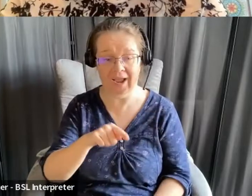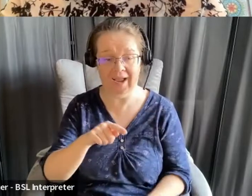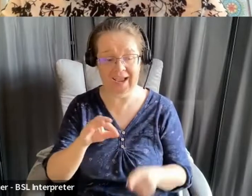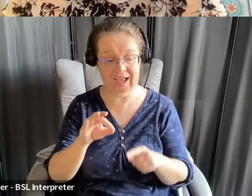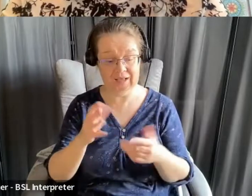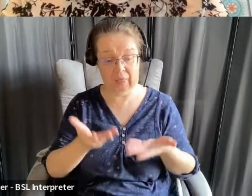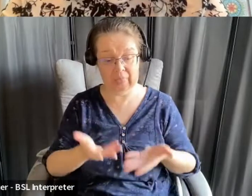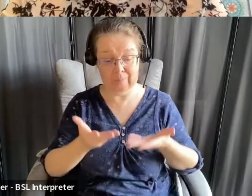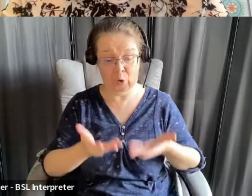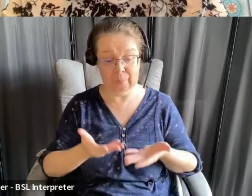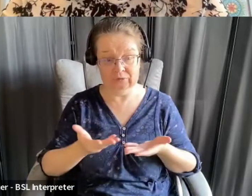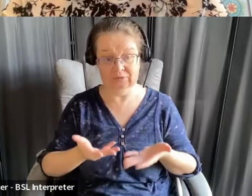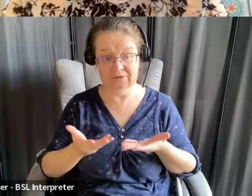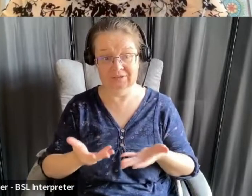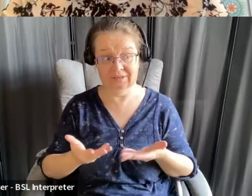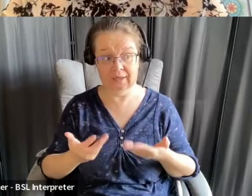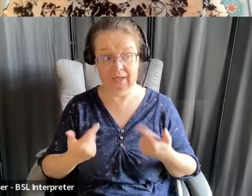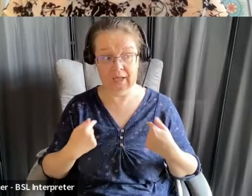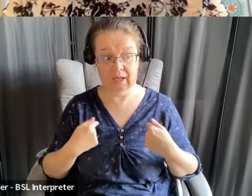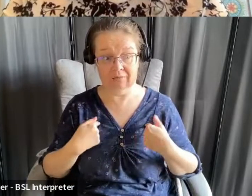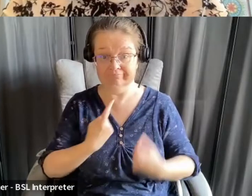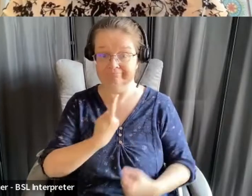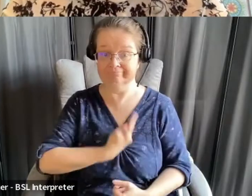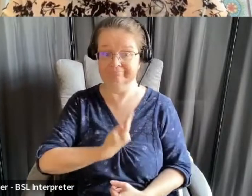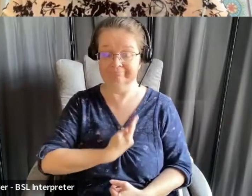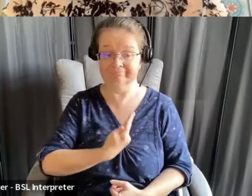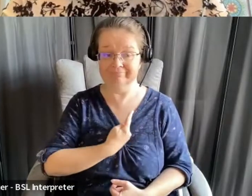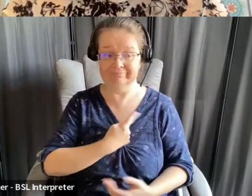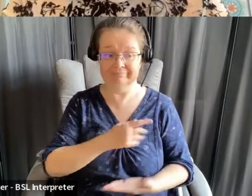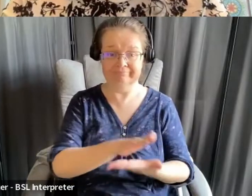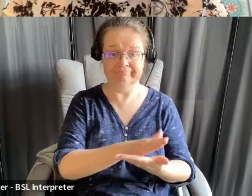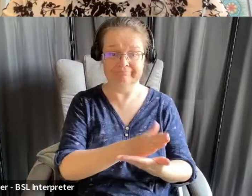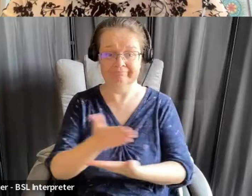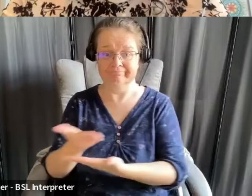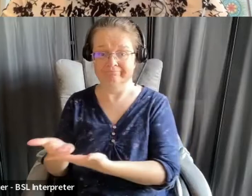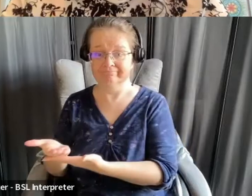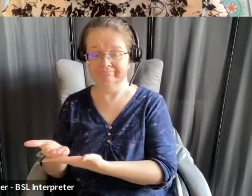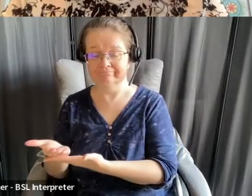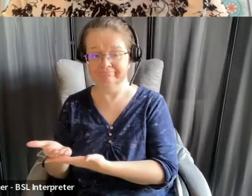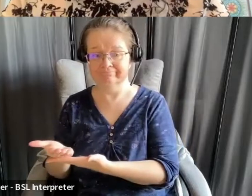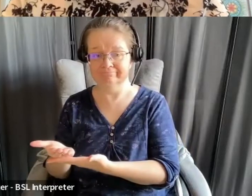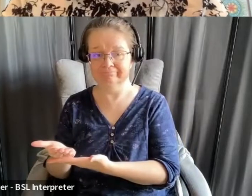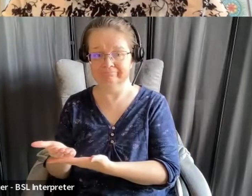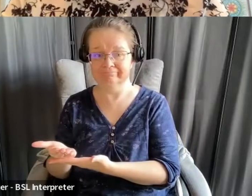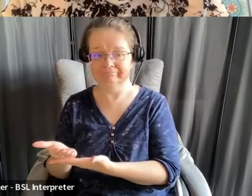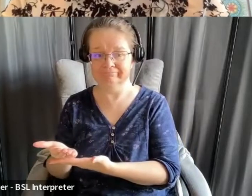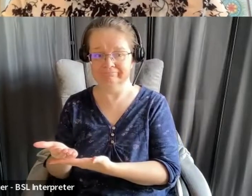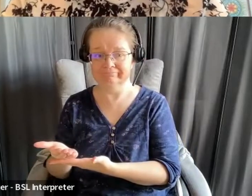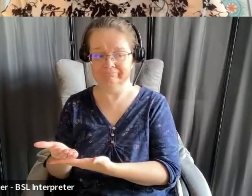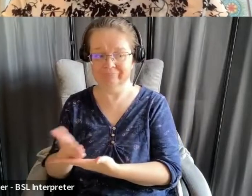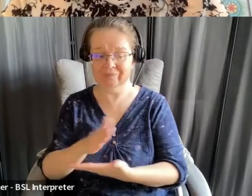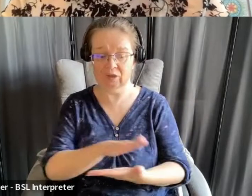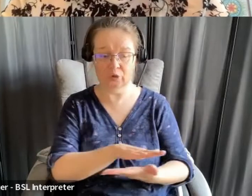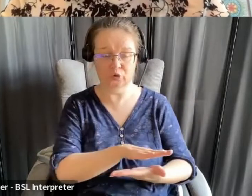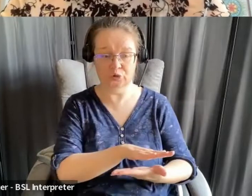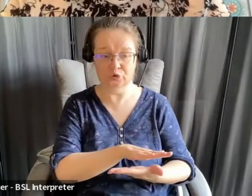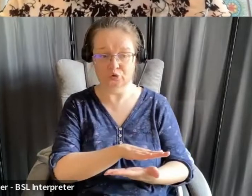in time, I am transitioning. And